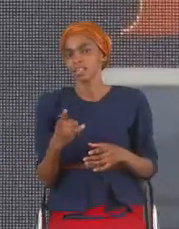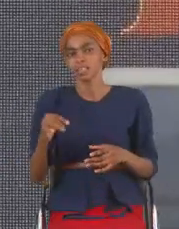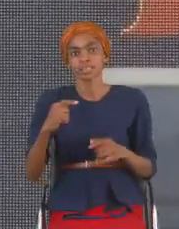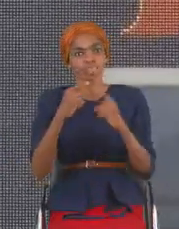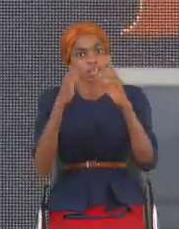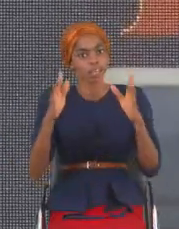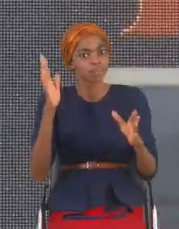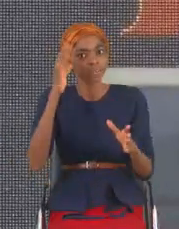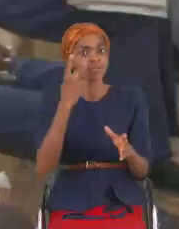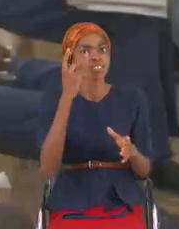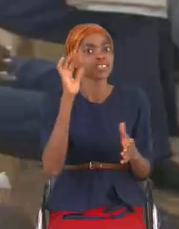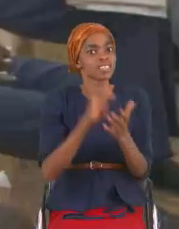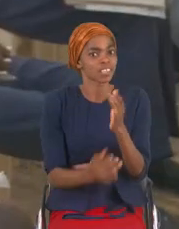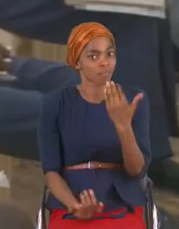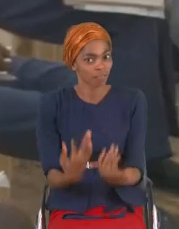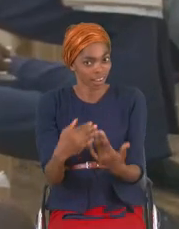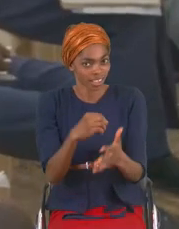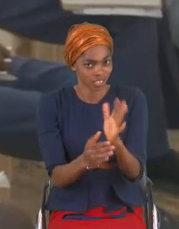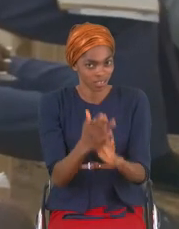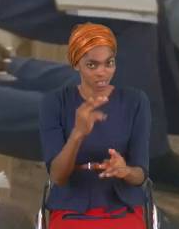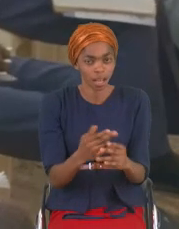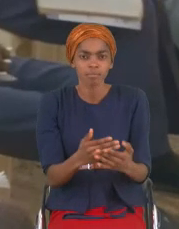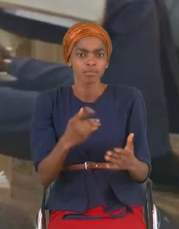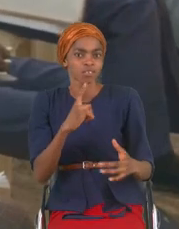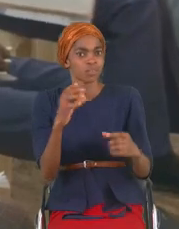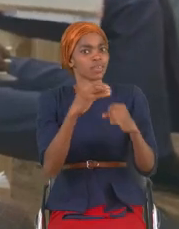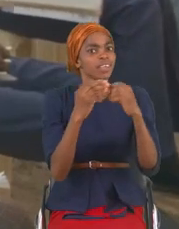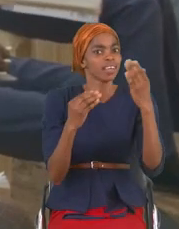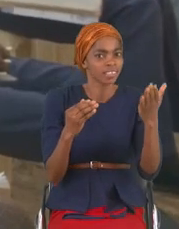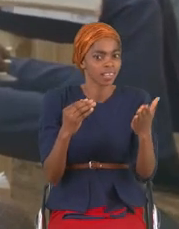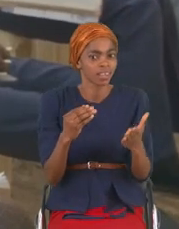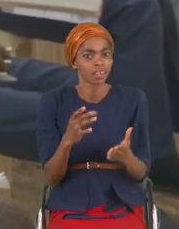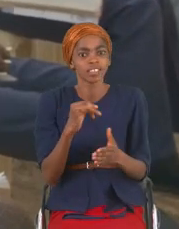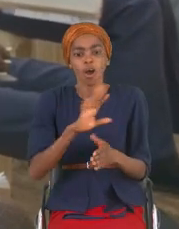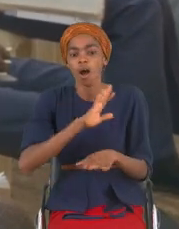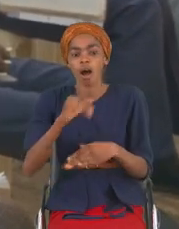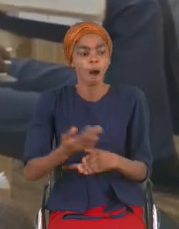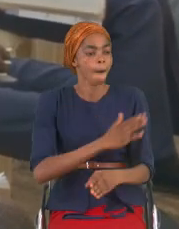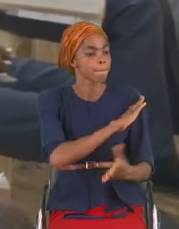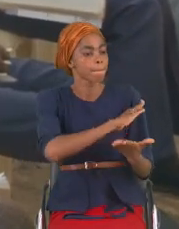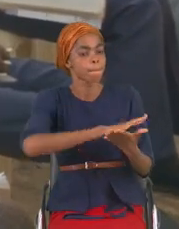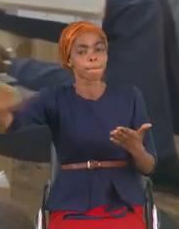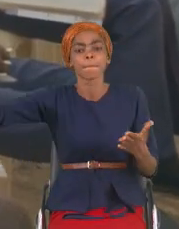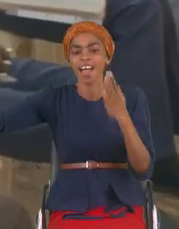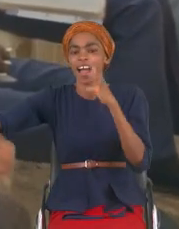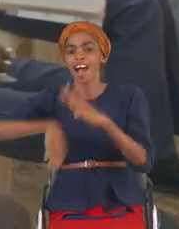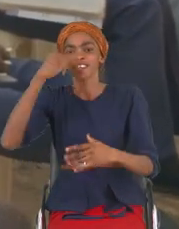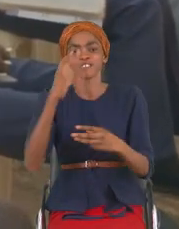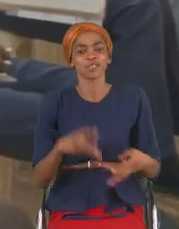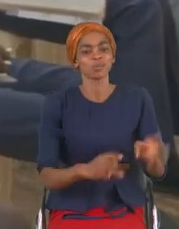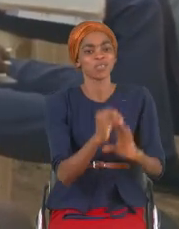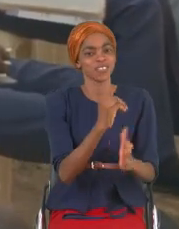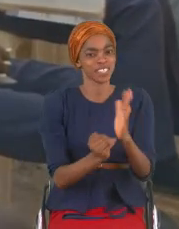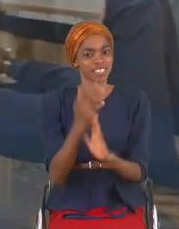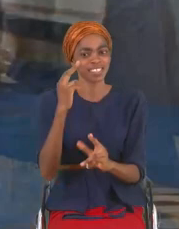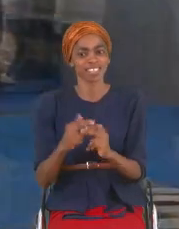will see that fire. And before you get there, they'll clear out of your way. All